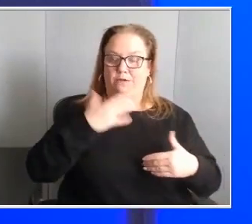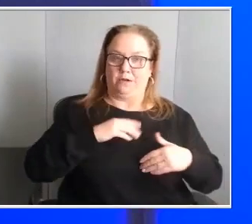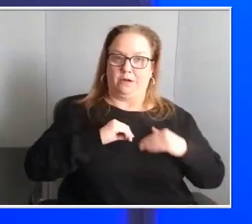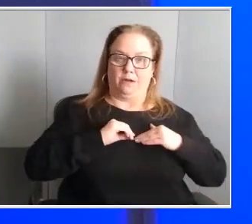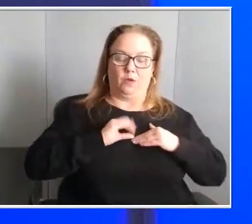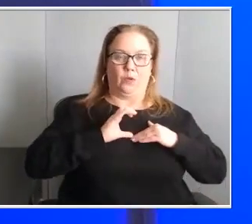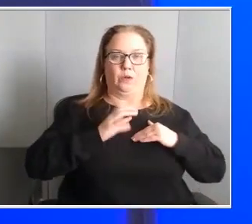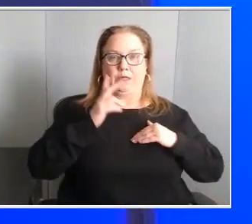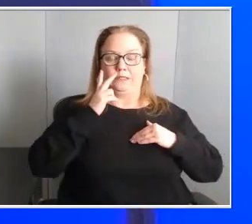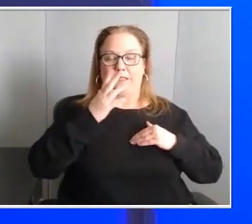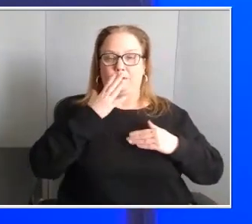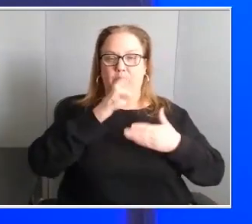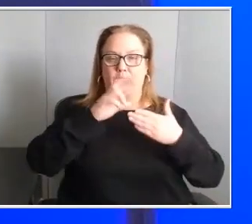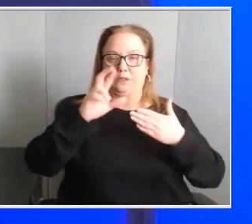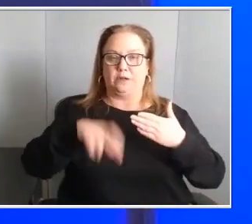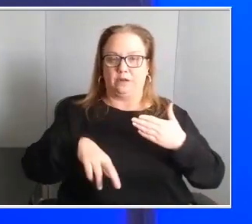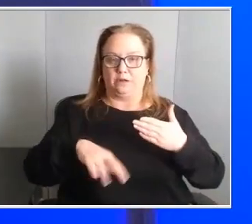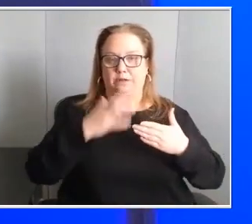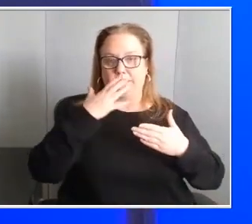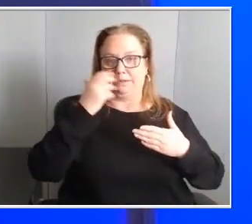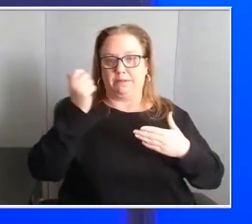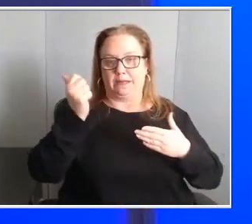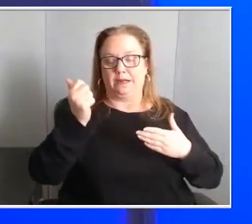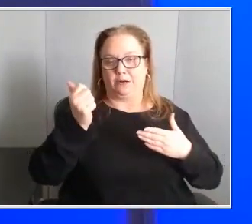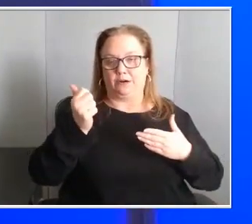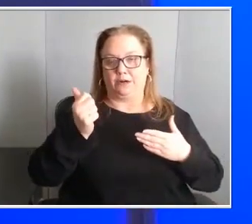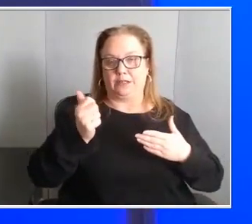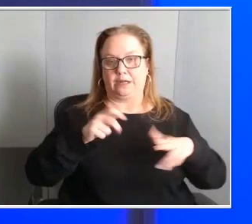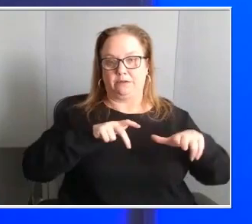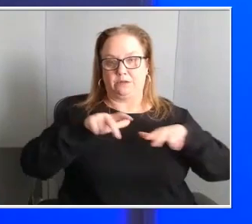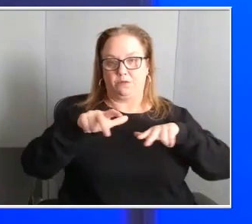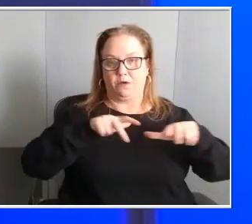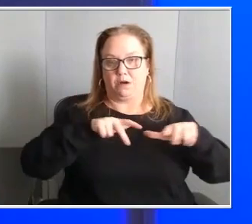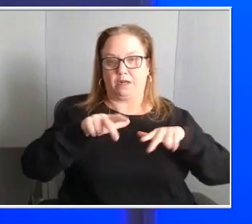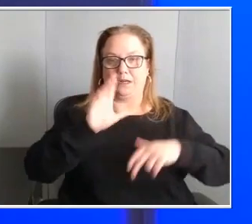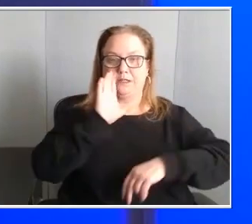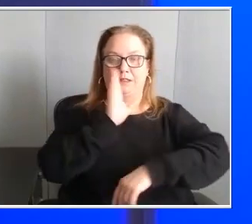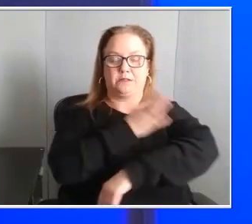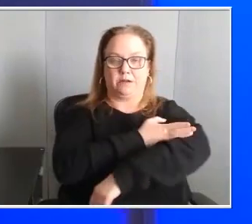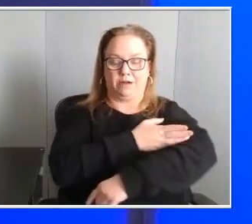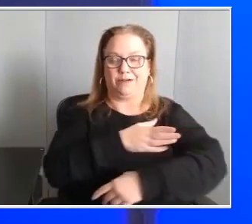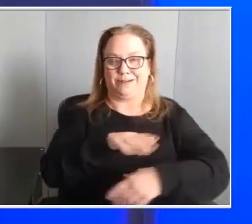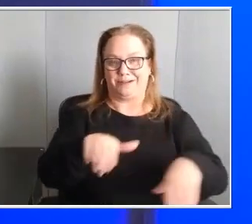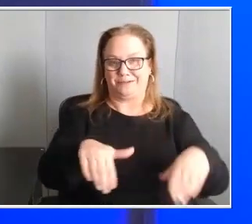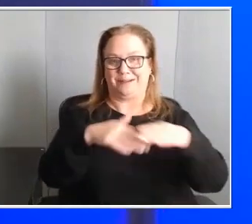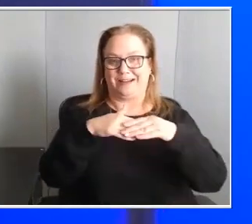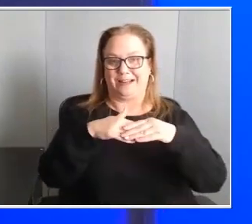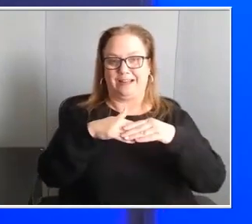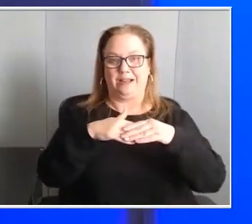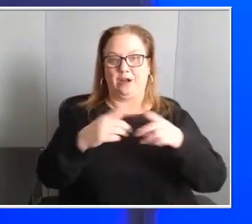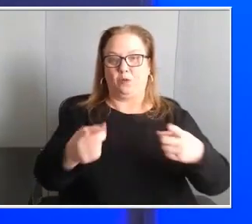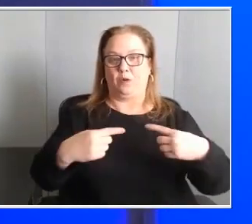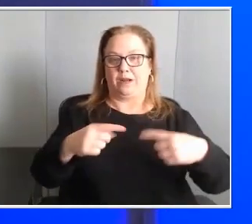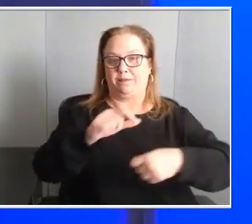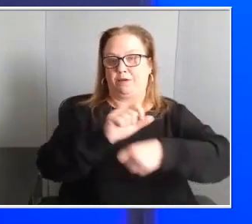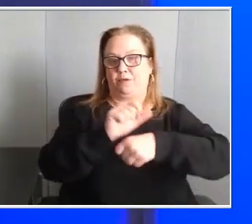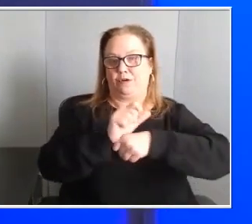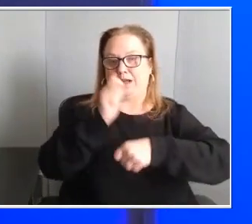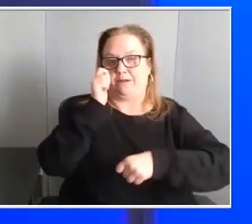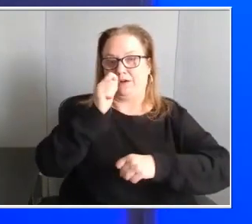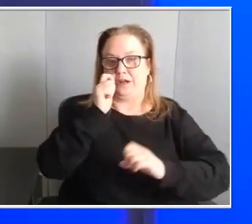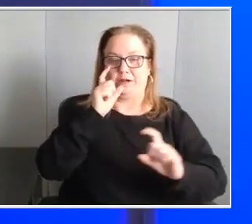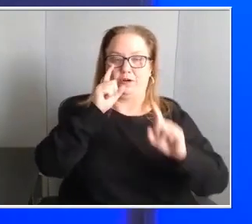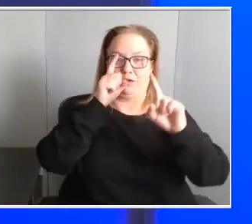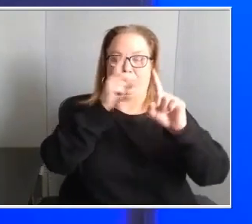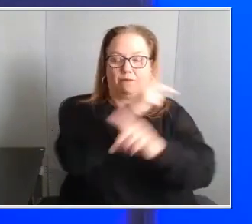good outcome, and it is even better that he got to walk his daughter down the aisle. We come to work every day, and this is our goal for